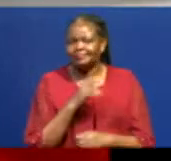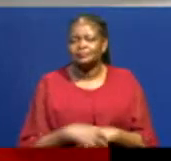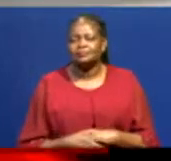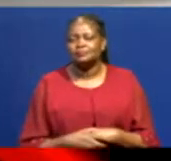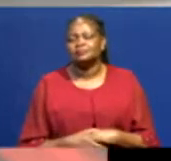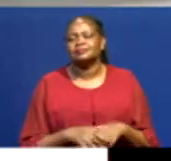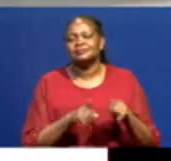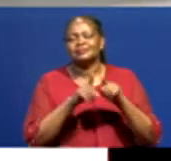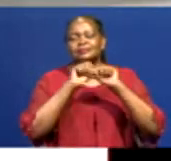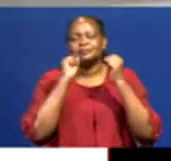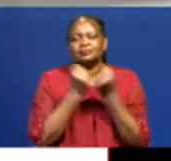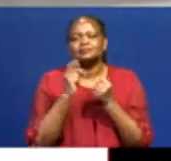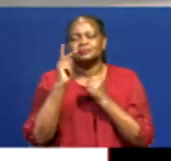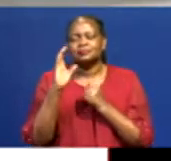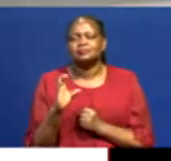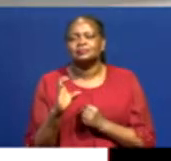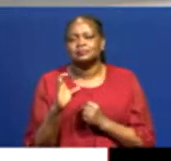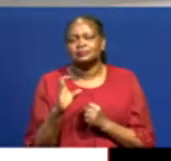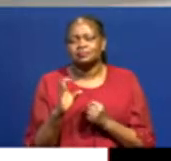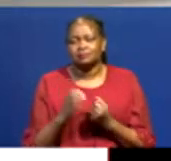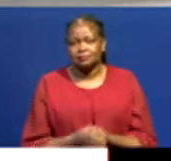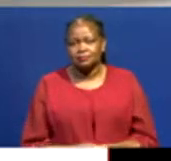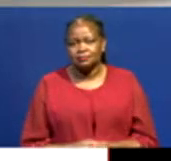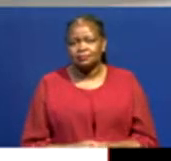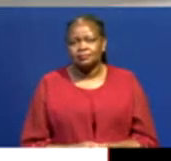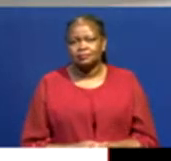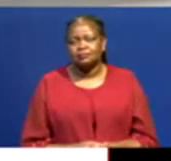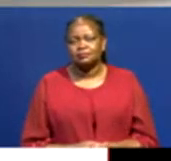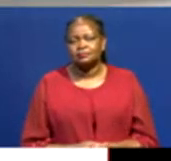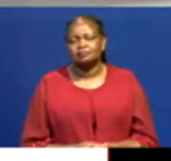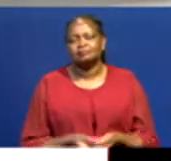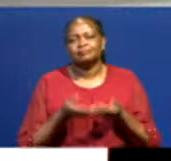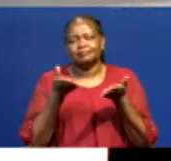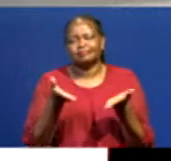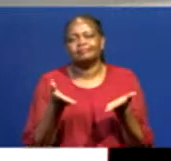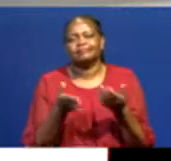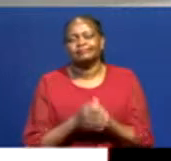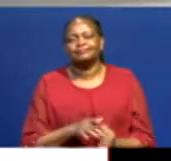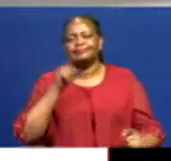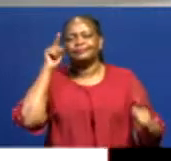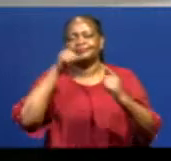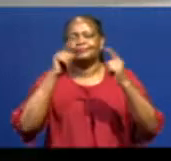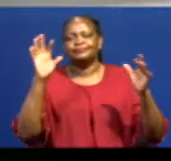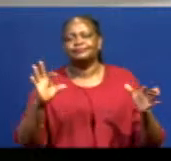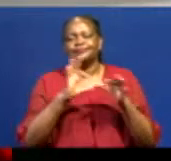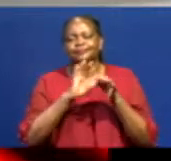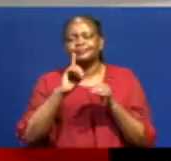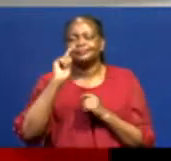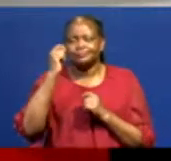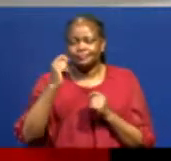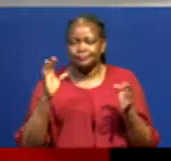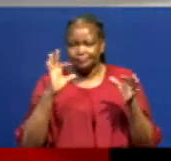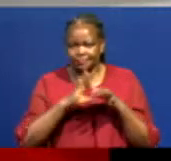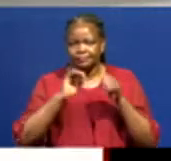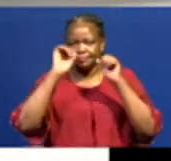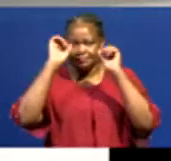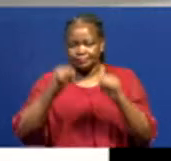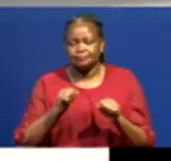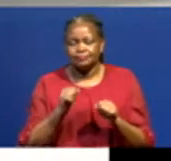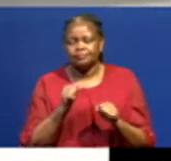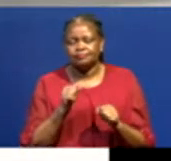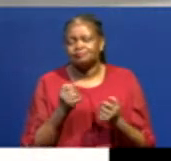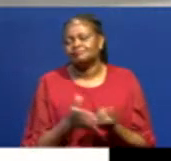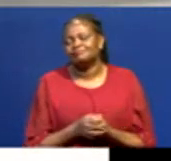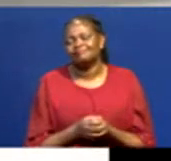Moraro, our socials at KBC Channel 1. Now, the Azimio la Umoja One Kenya coalition could be pulling from